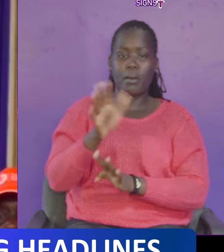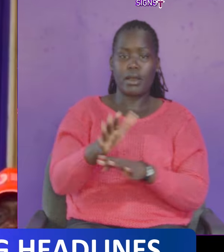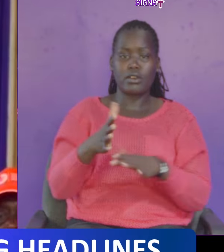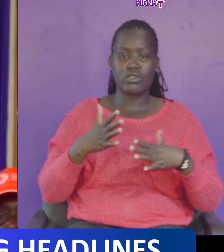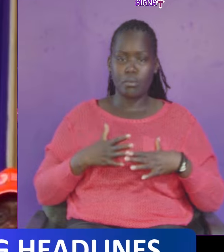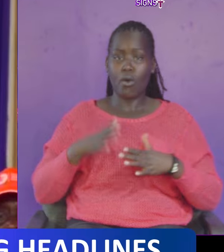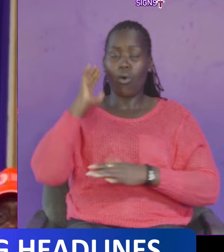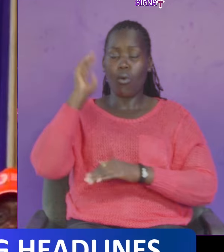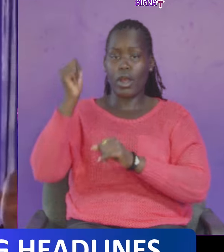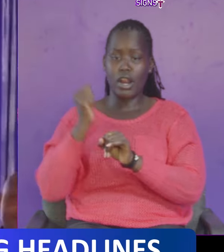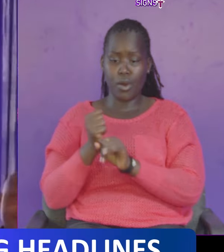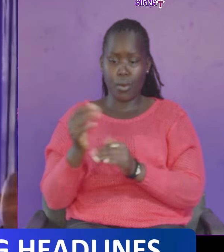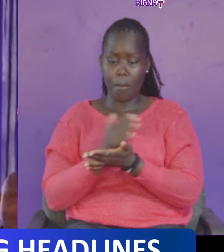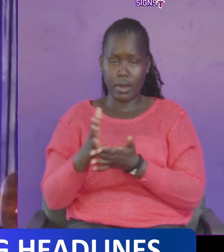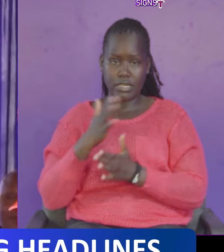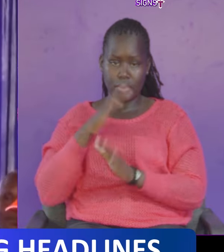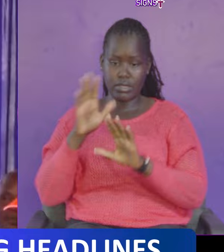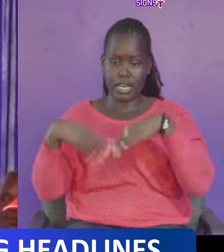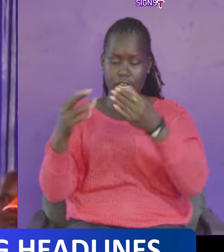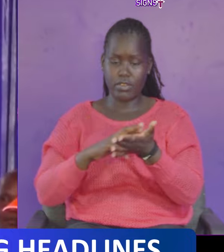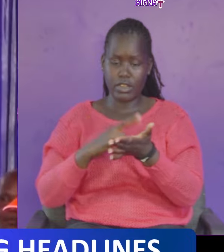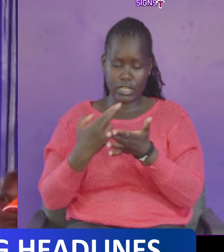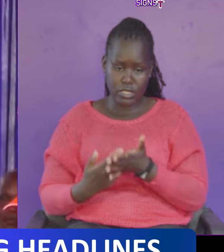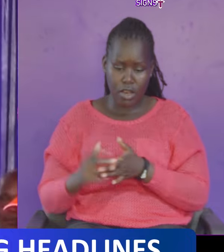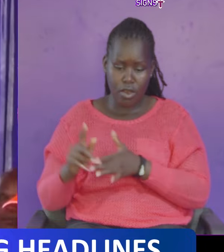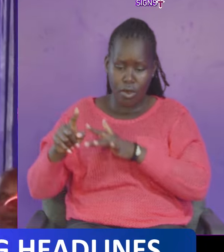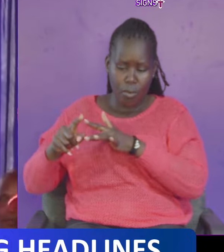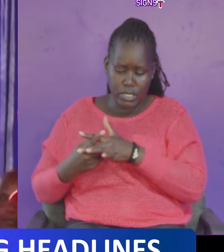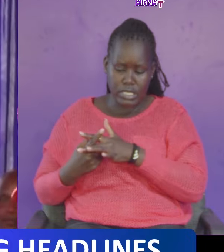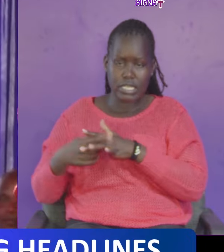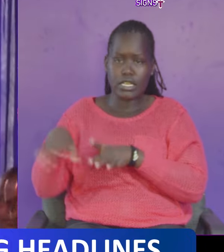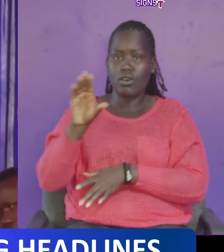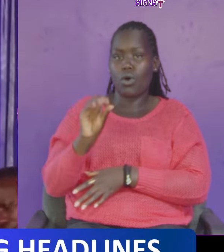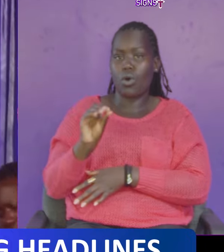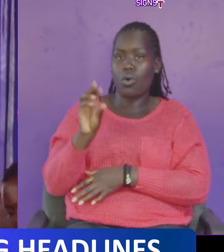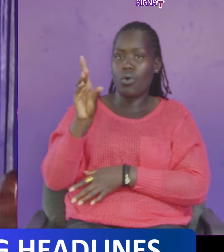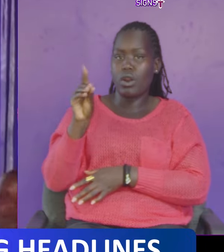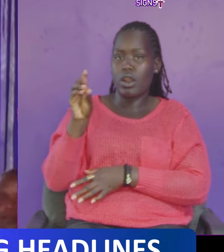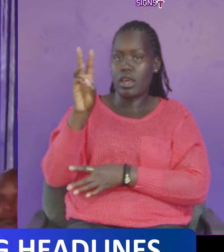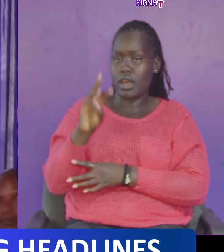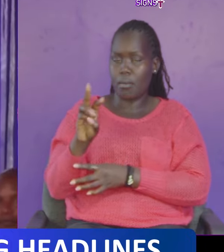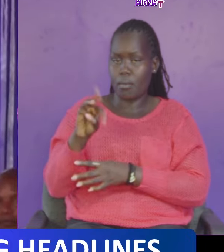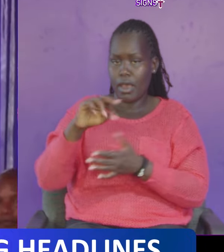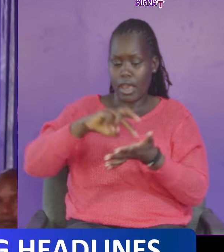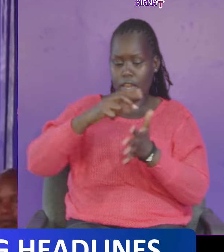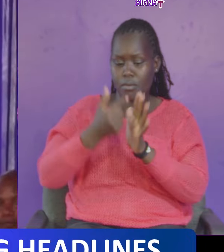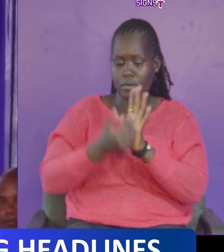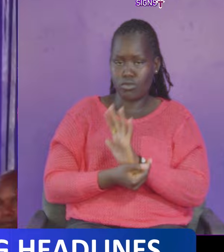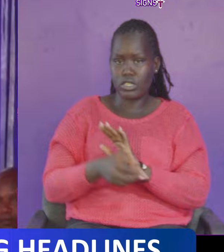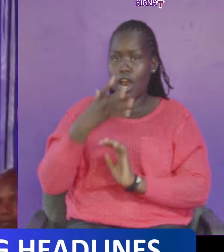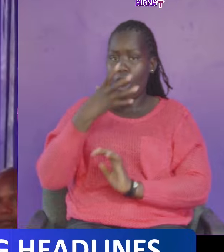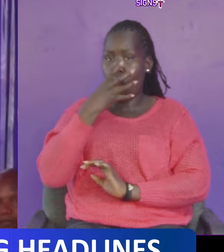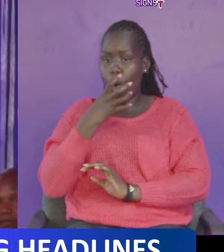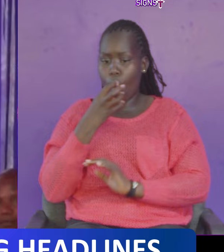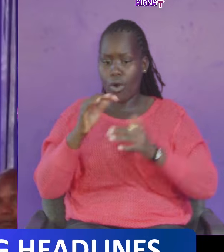part and be able to avail the resources. Started ODM, and ODM means Orange